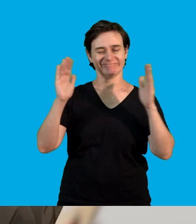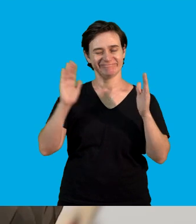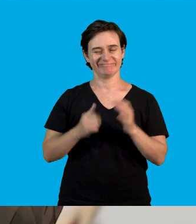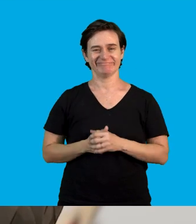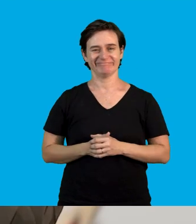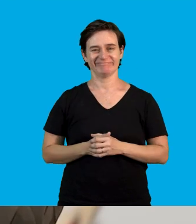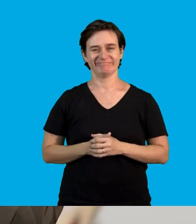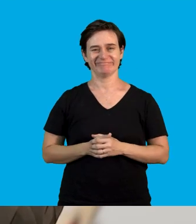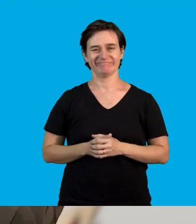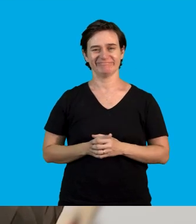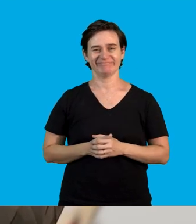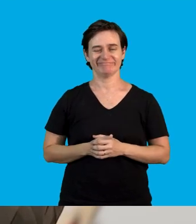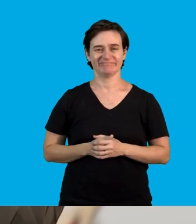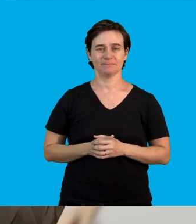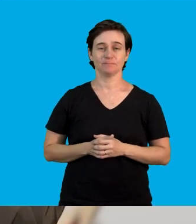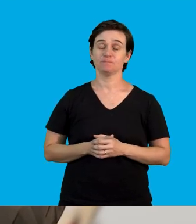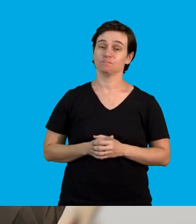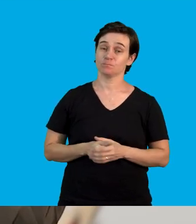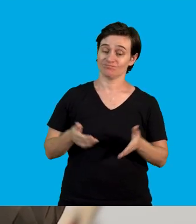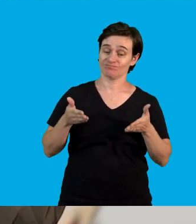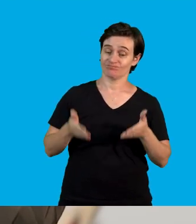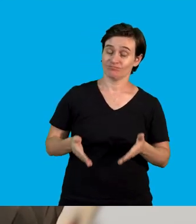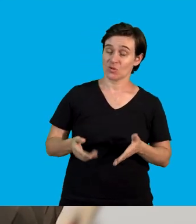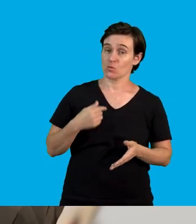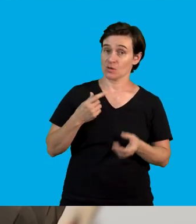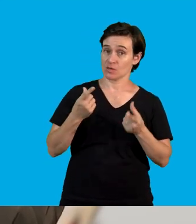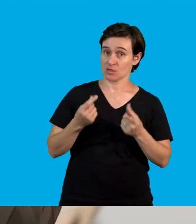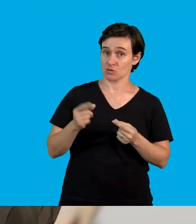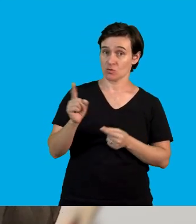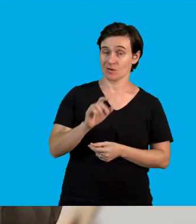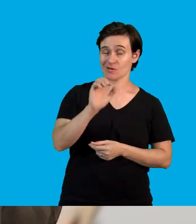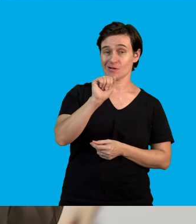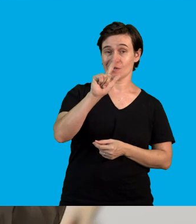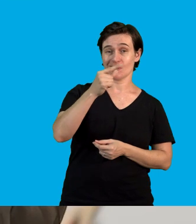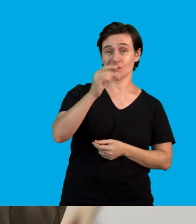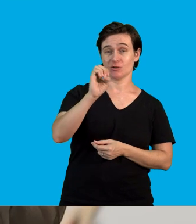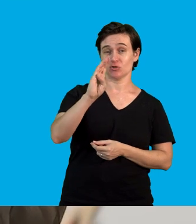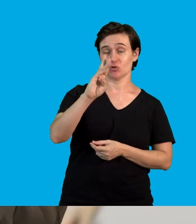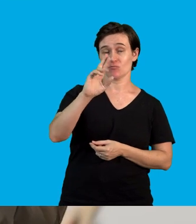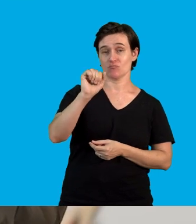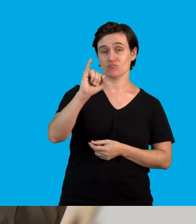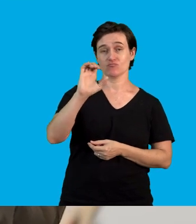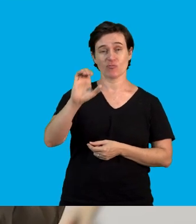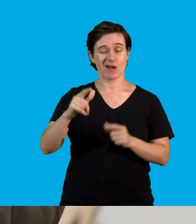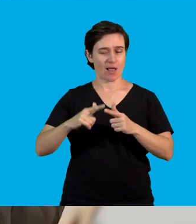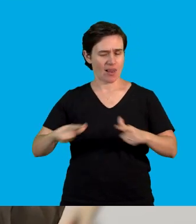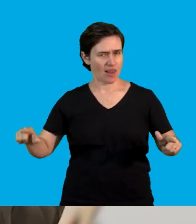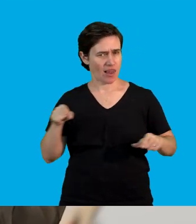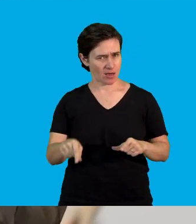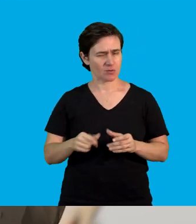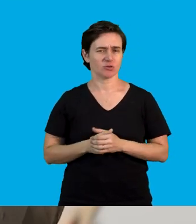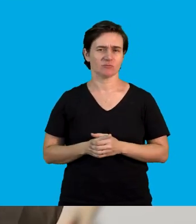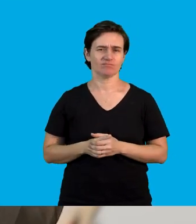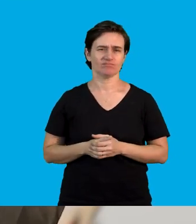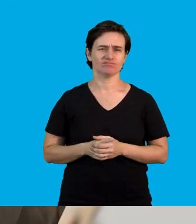Good day, learners. I am Mr. Magengenene. Today we'll be doing algebraic language. Did you